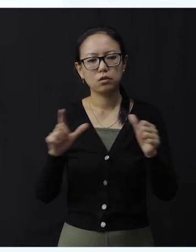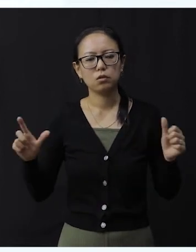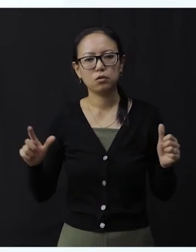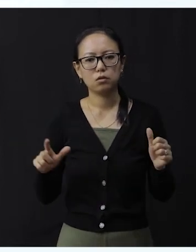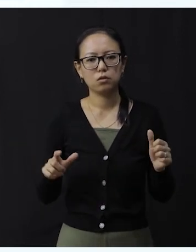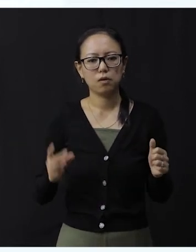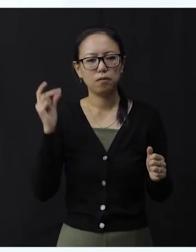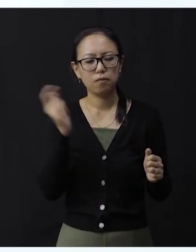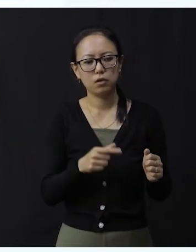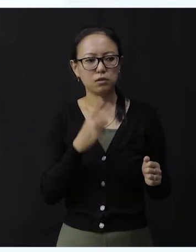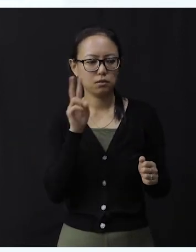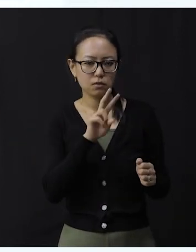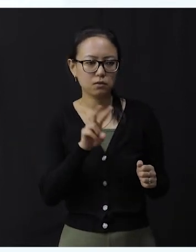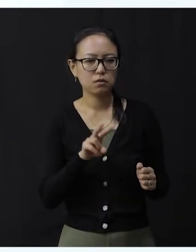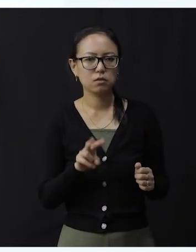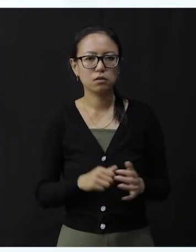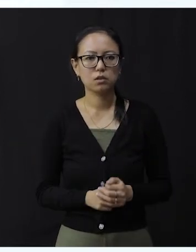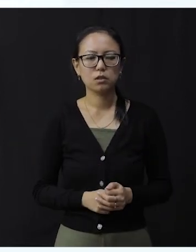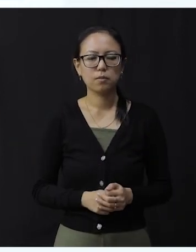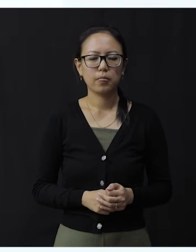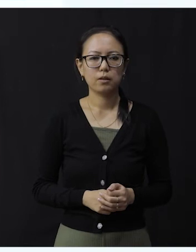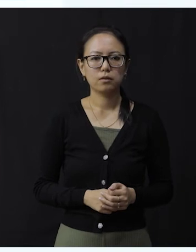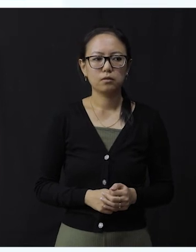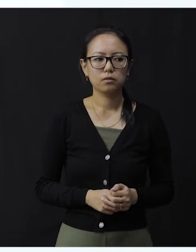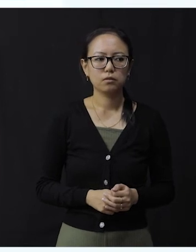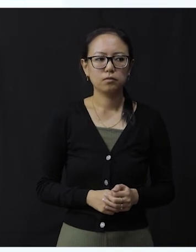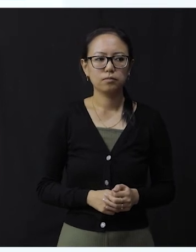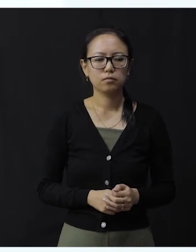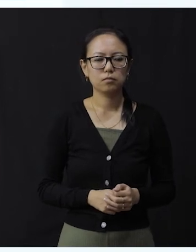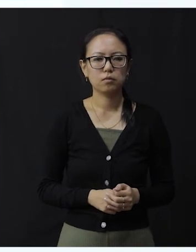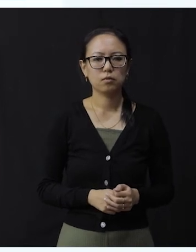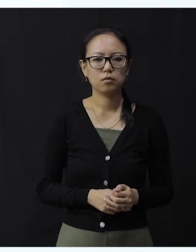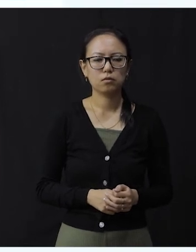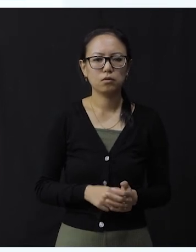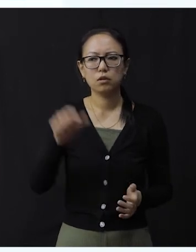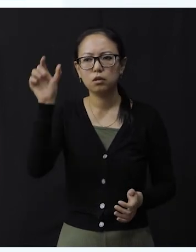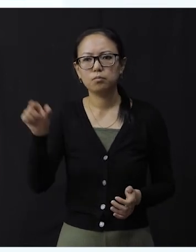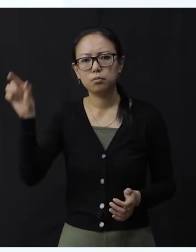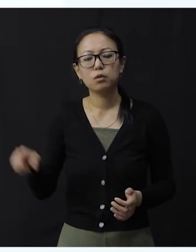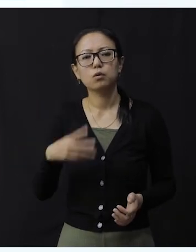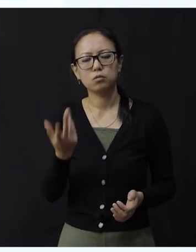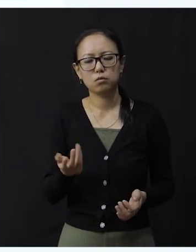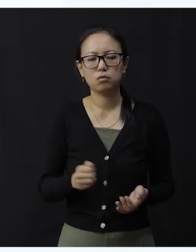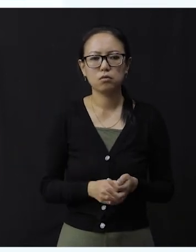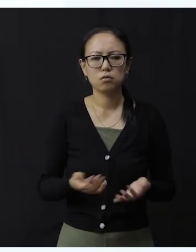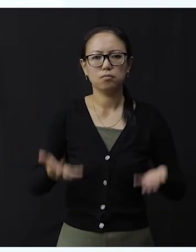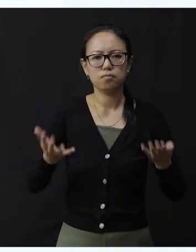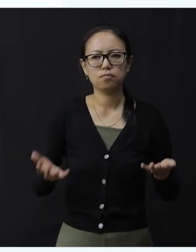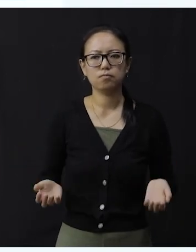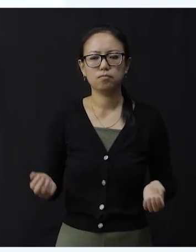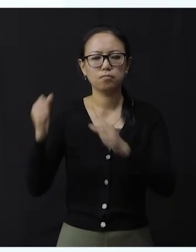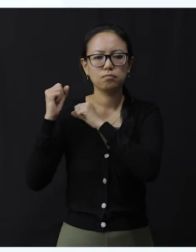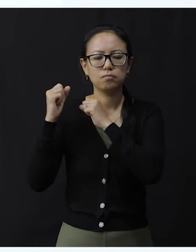learned today. So as I have told you, the movement of people and goods from one place to another place